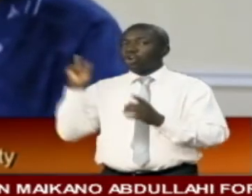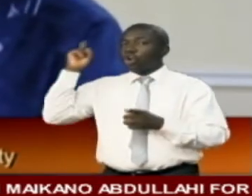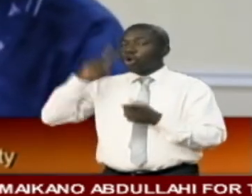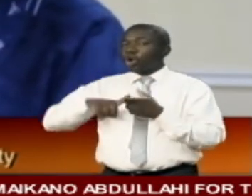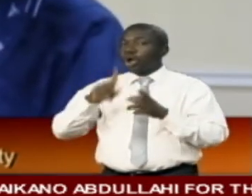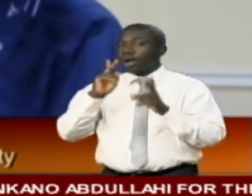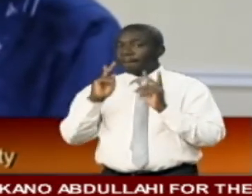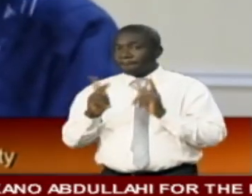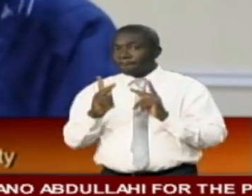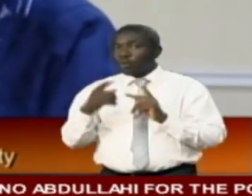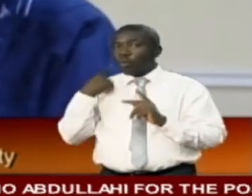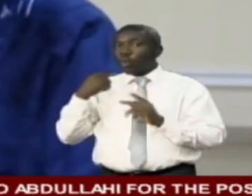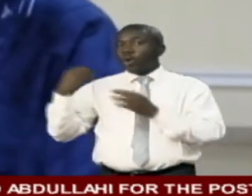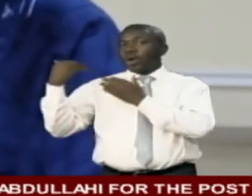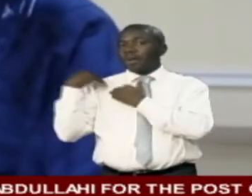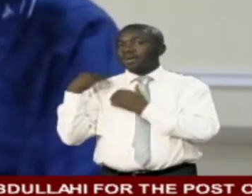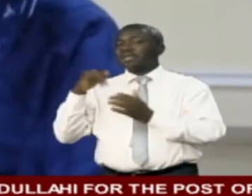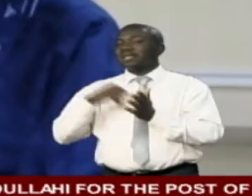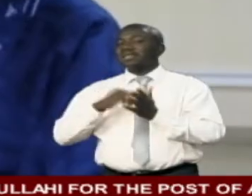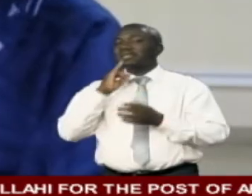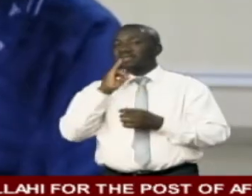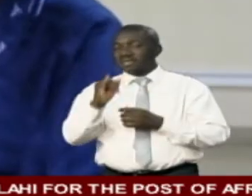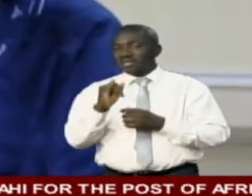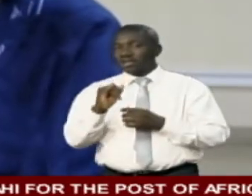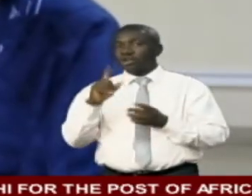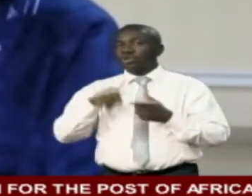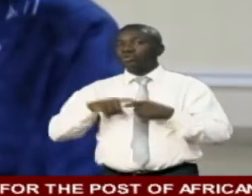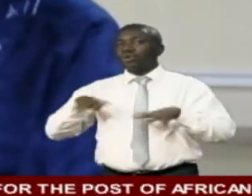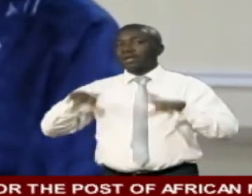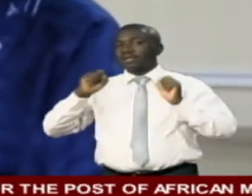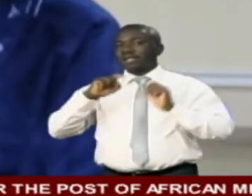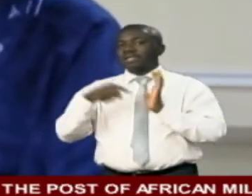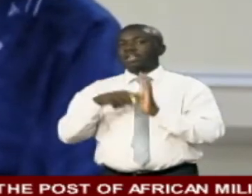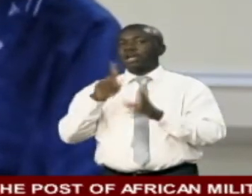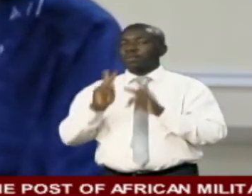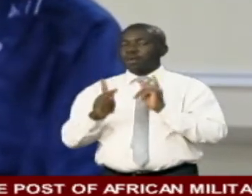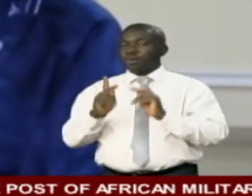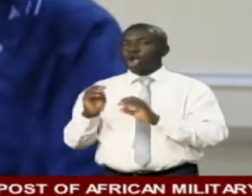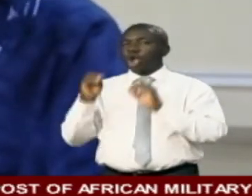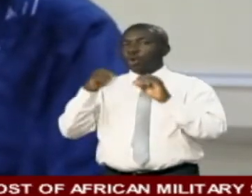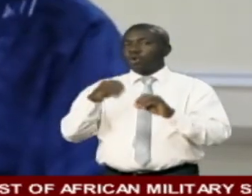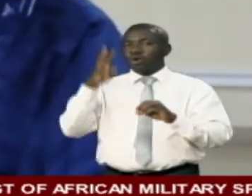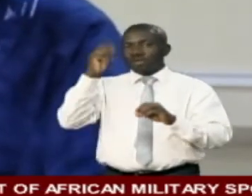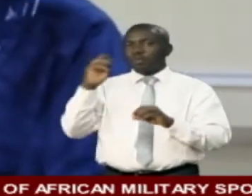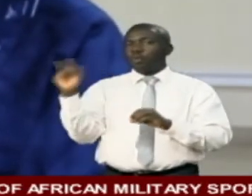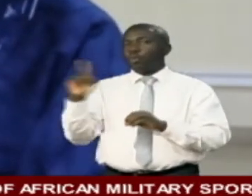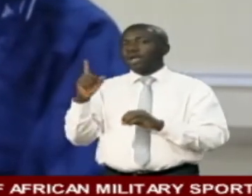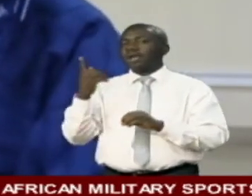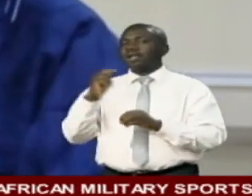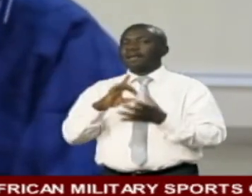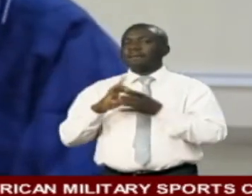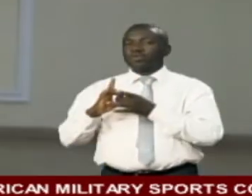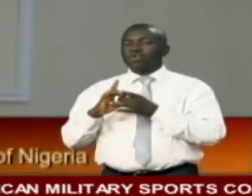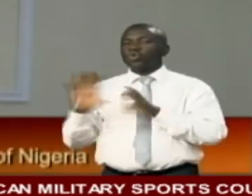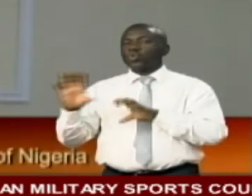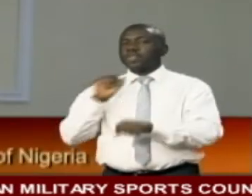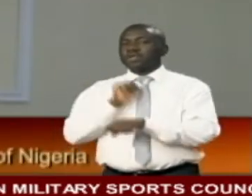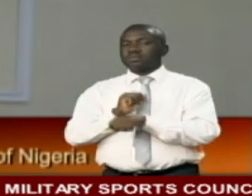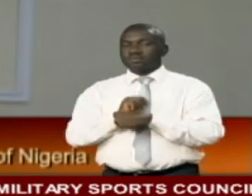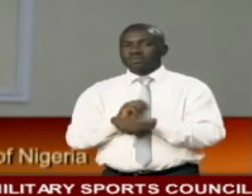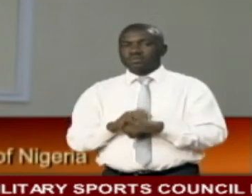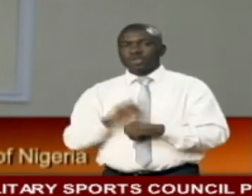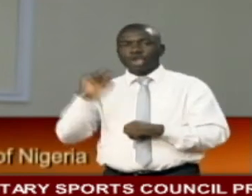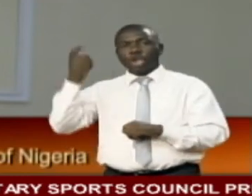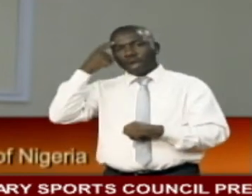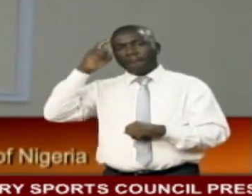whose responsibility it is, to take these people and put them where they belong, do their work. The government must